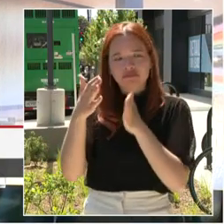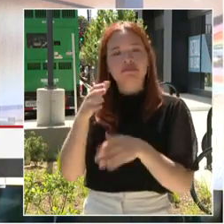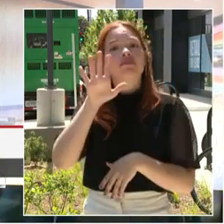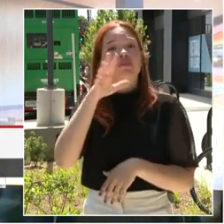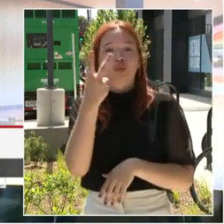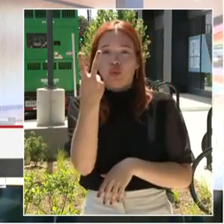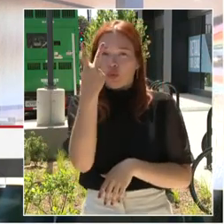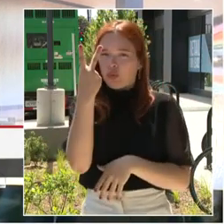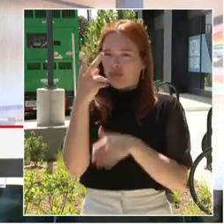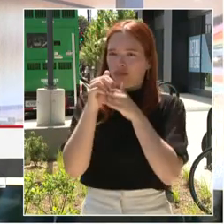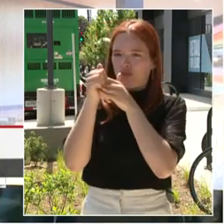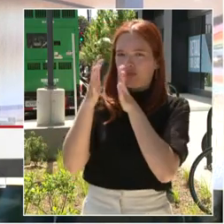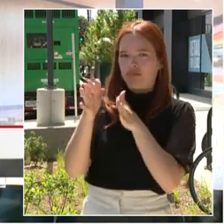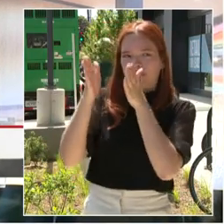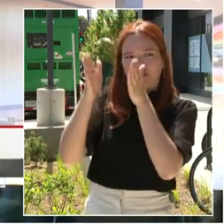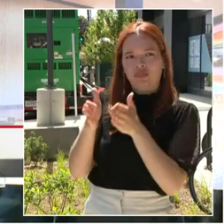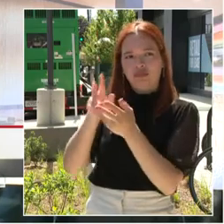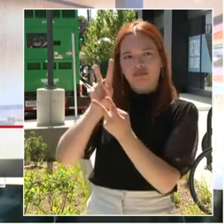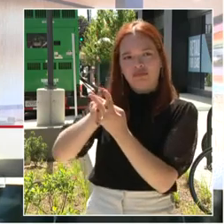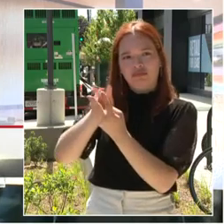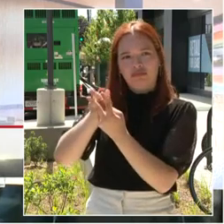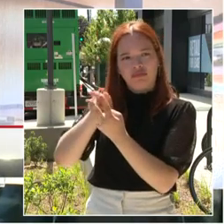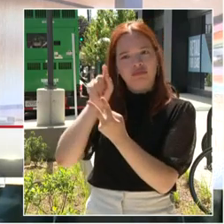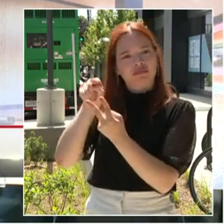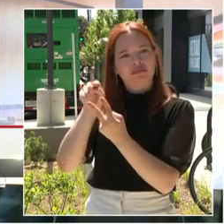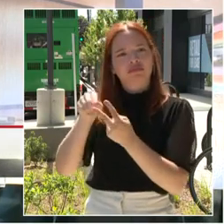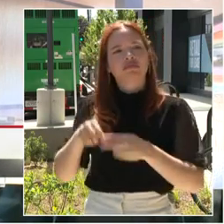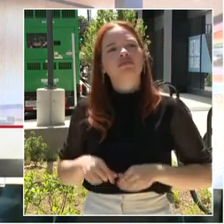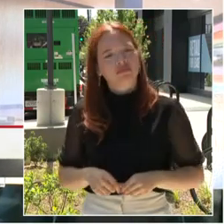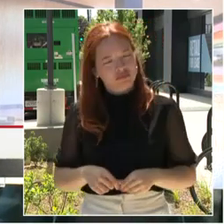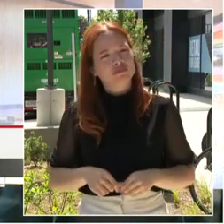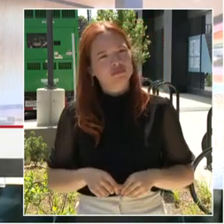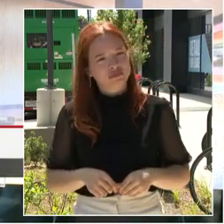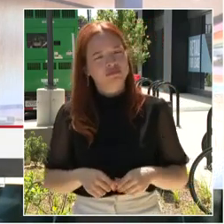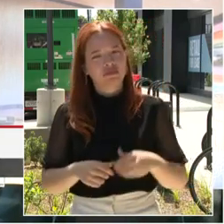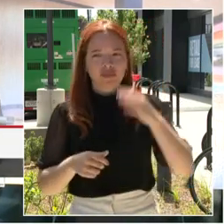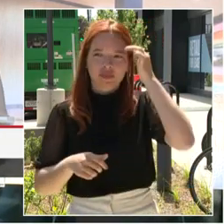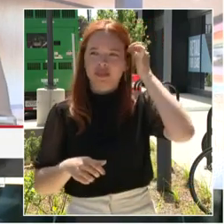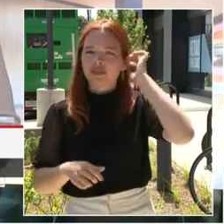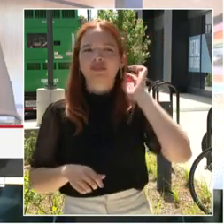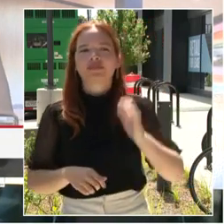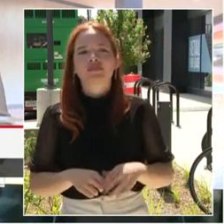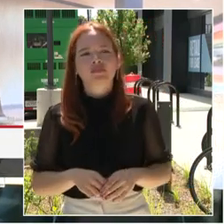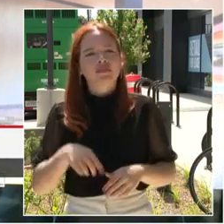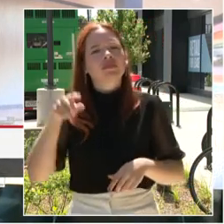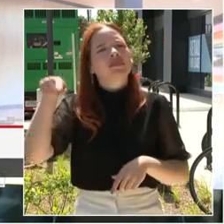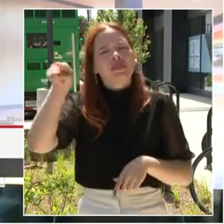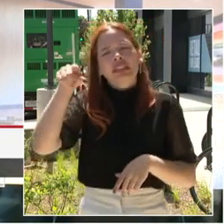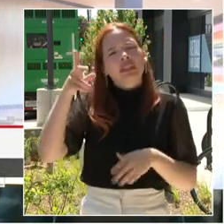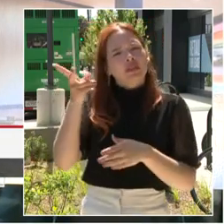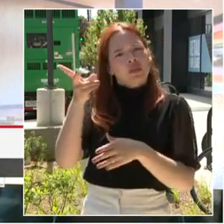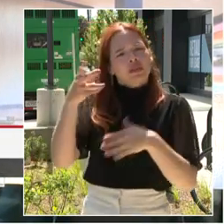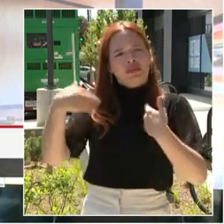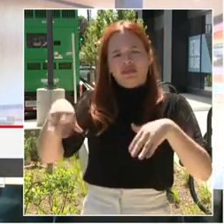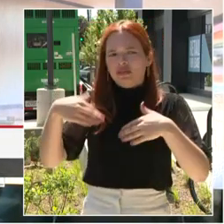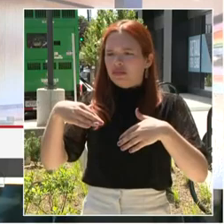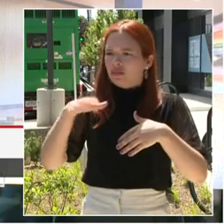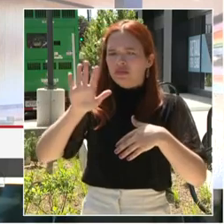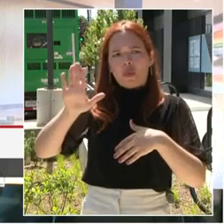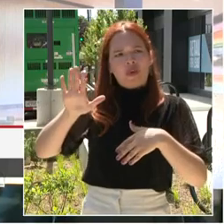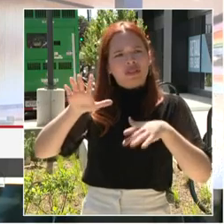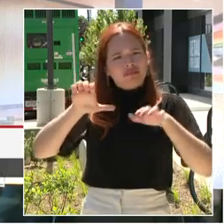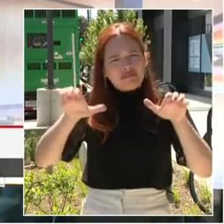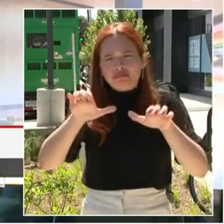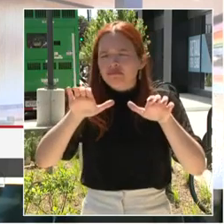award a leadership post to. We are, of course, very focused on having the best team members